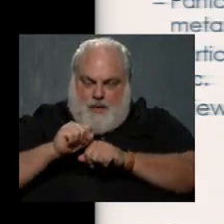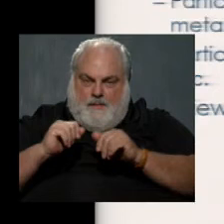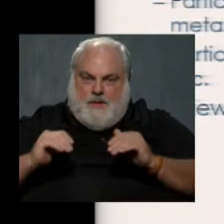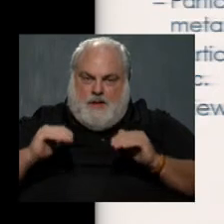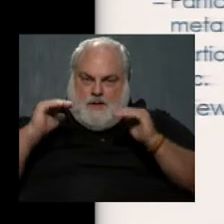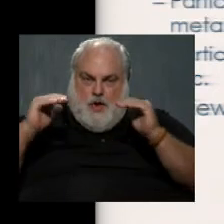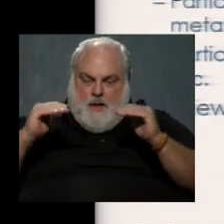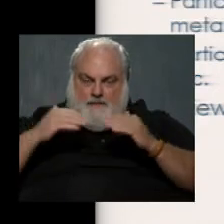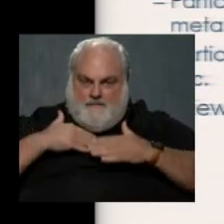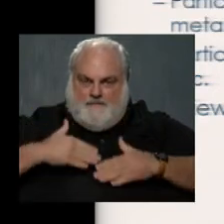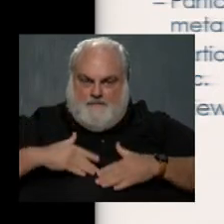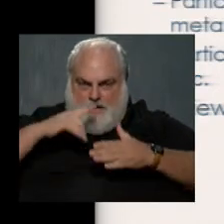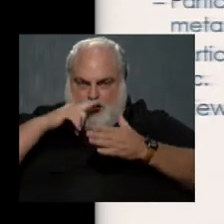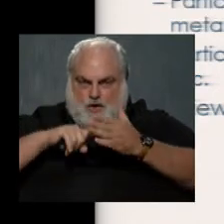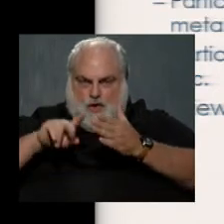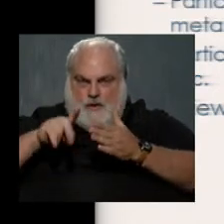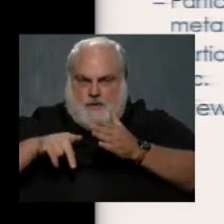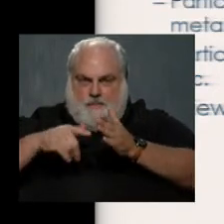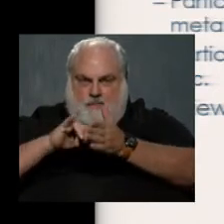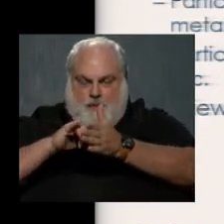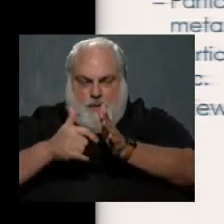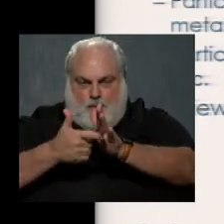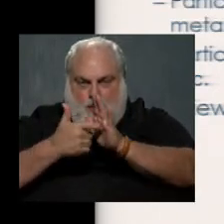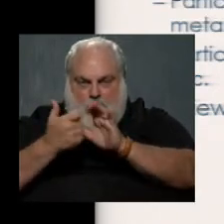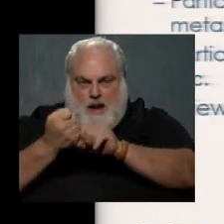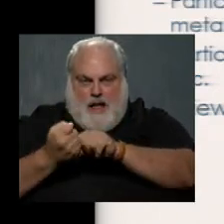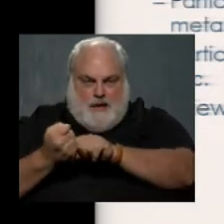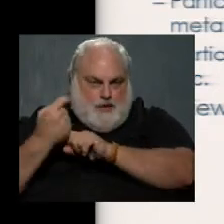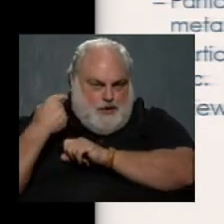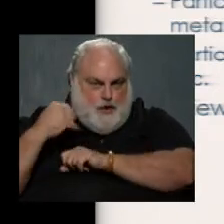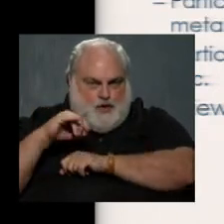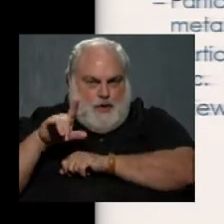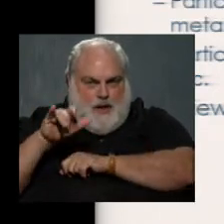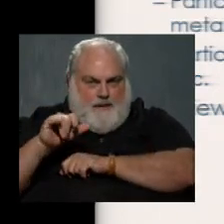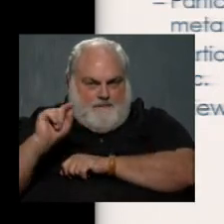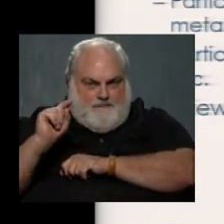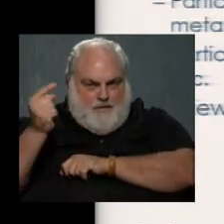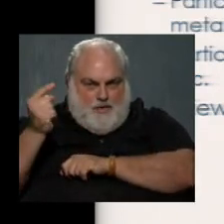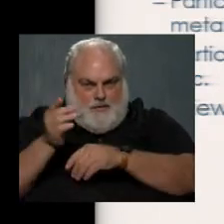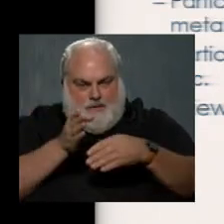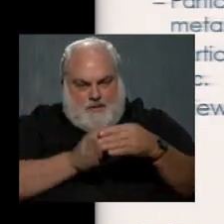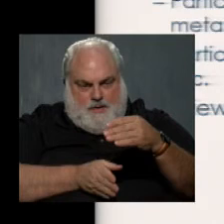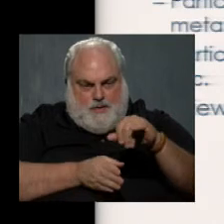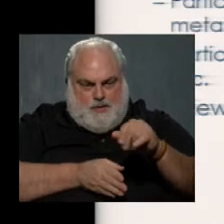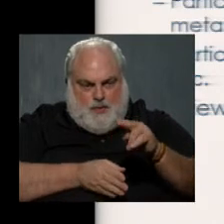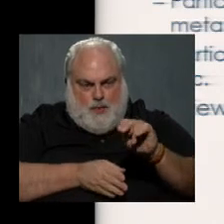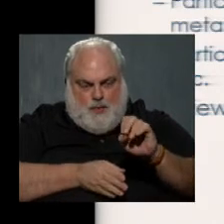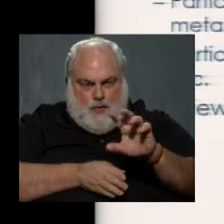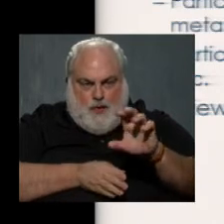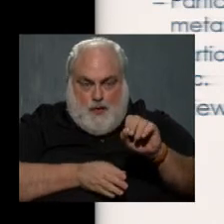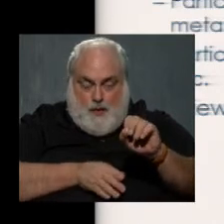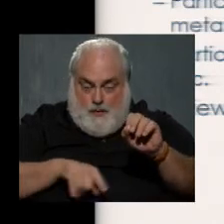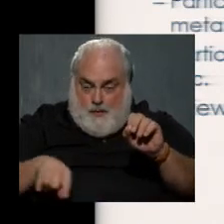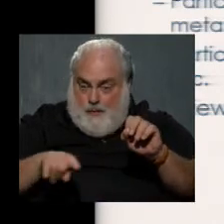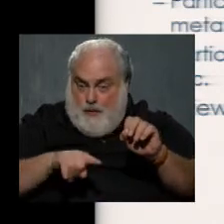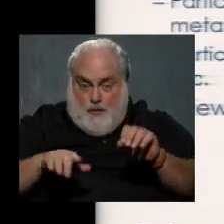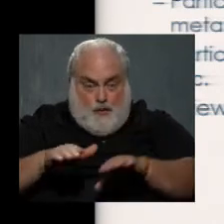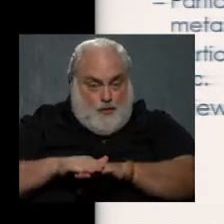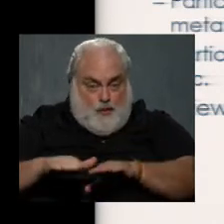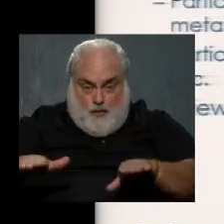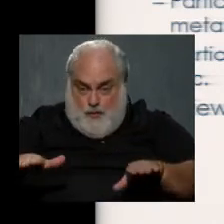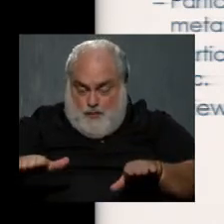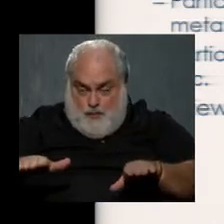physical. Okay, that began last July 1st and ends June 30. And those employees who do